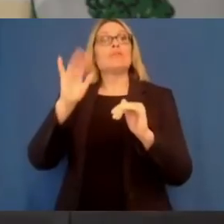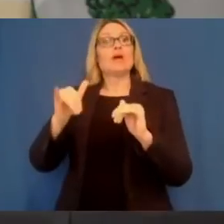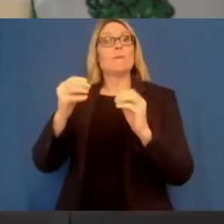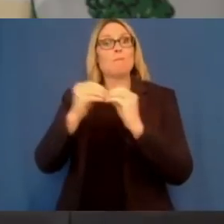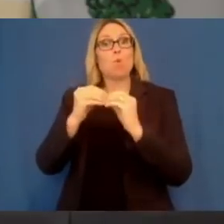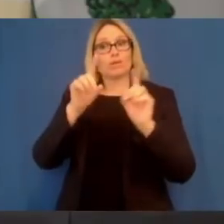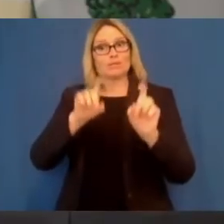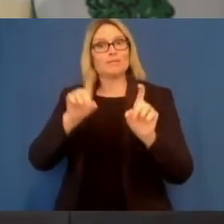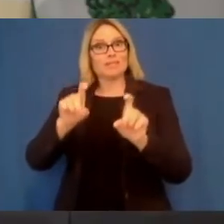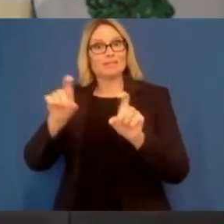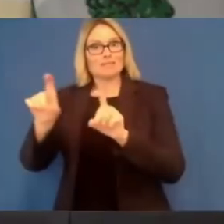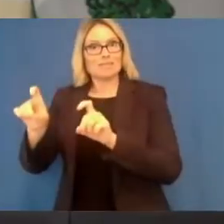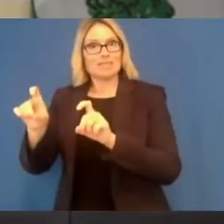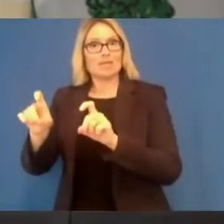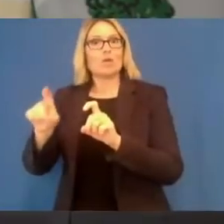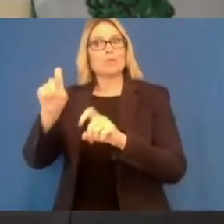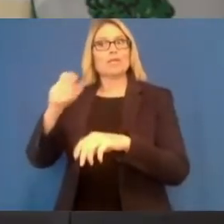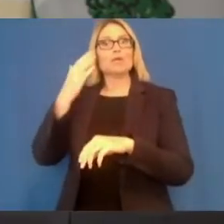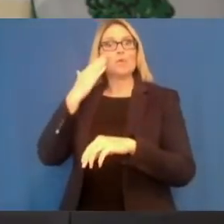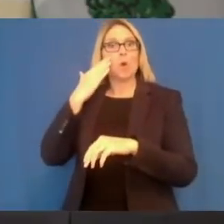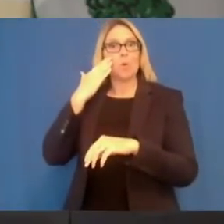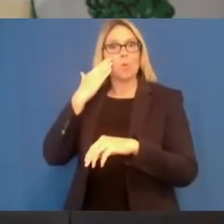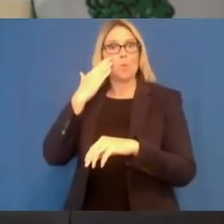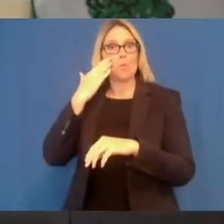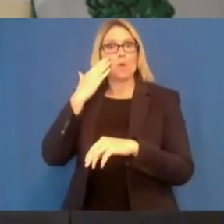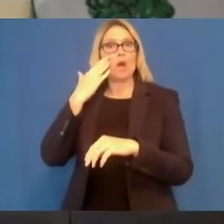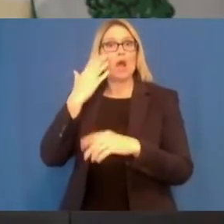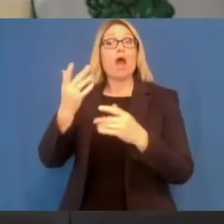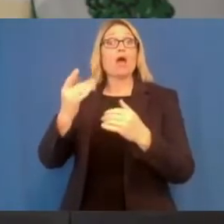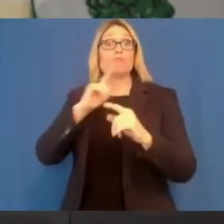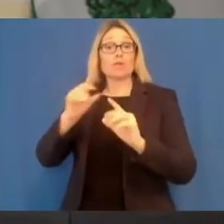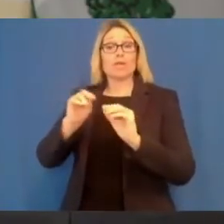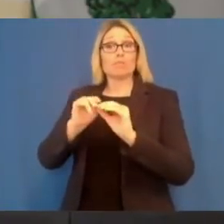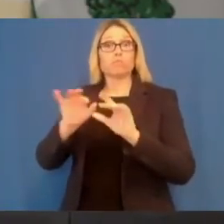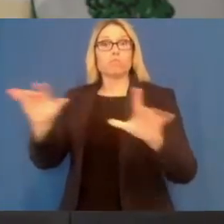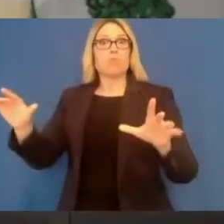testing, we will be able to better determine how widespread the virus is